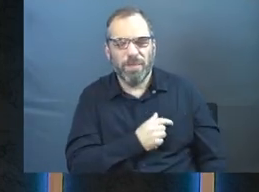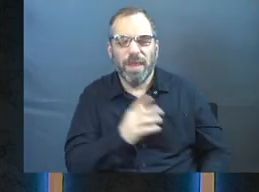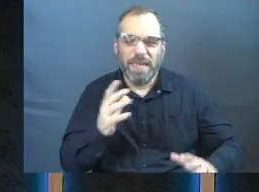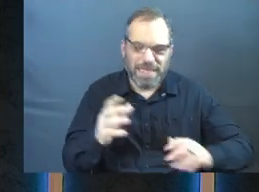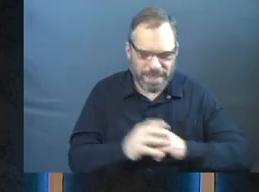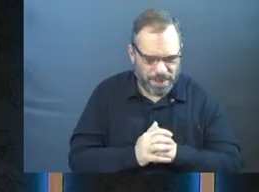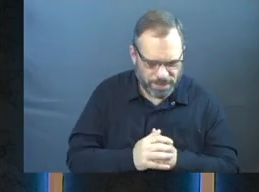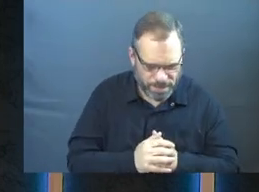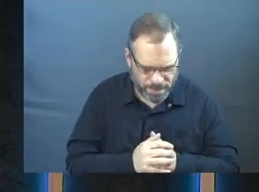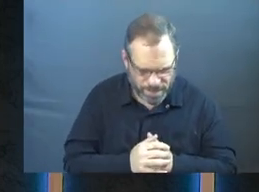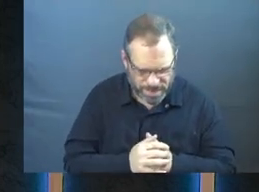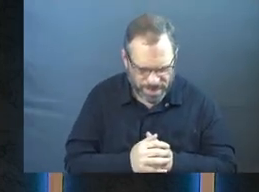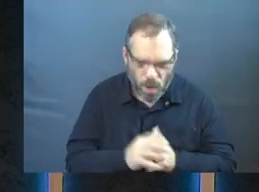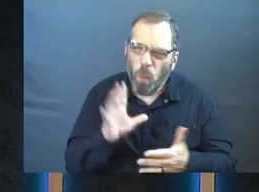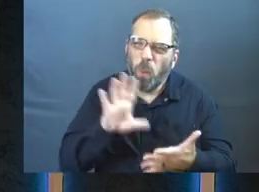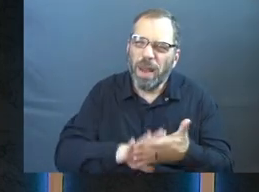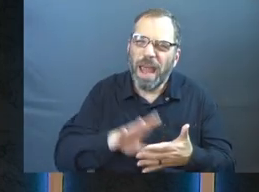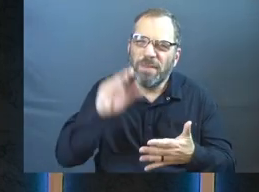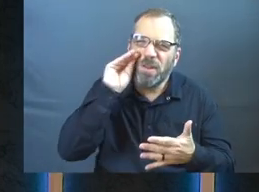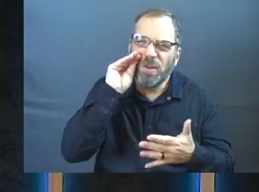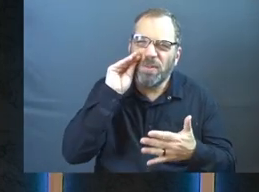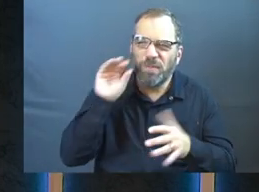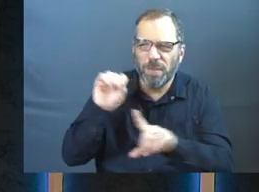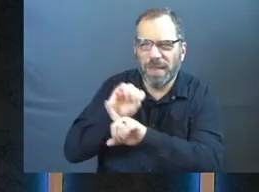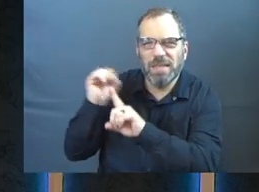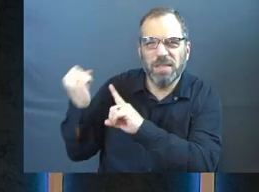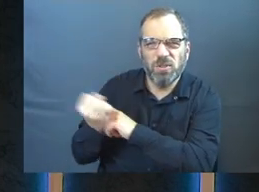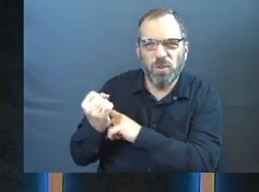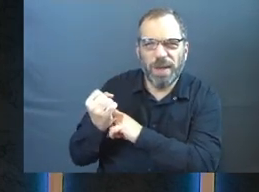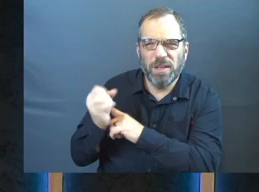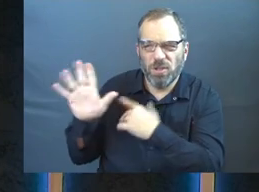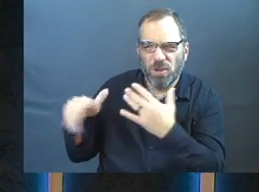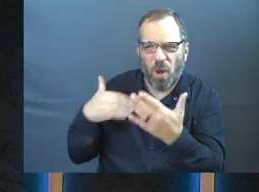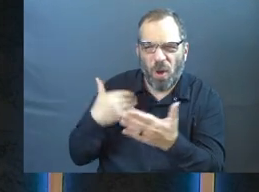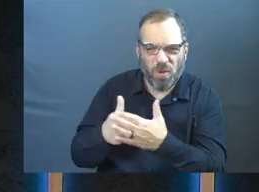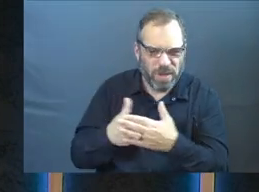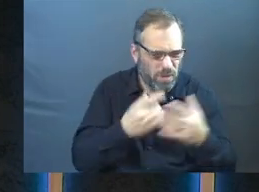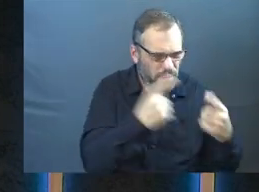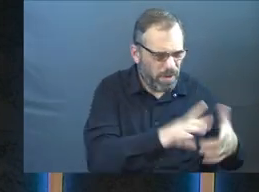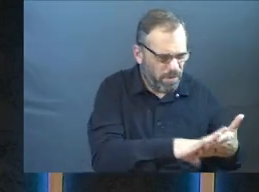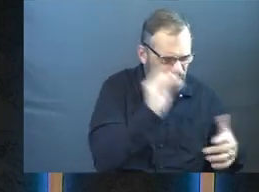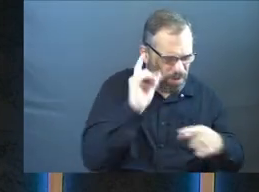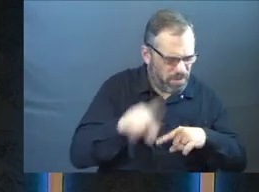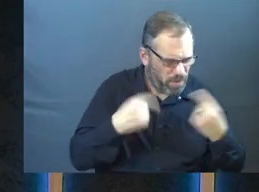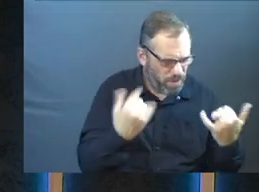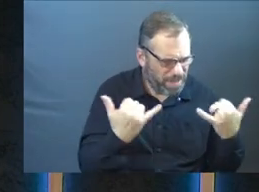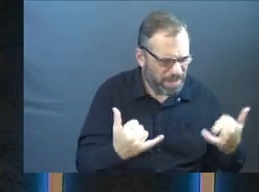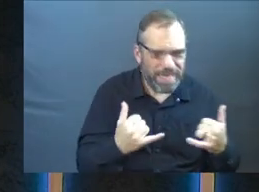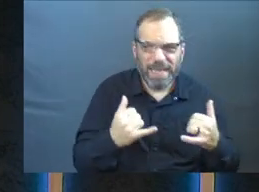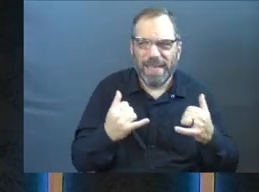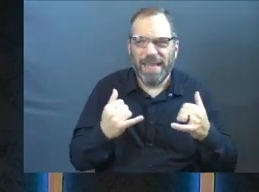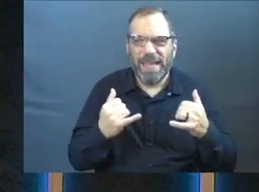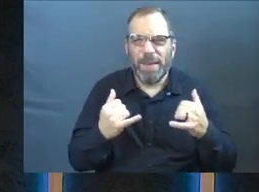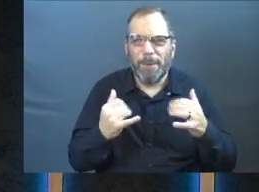And a couple things from that I think you really need to hear today with all of this other stuff is that